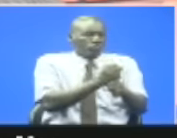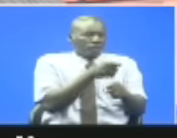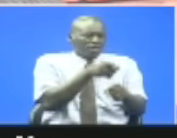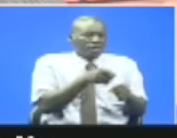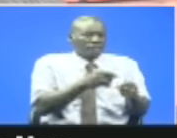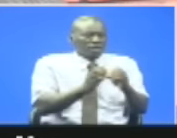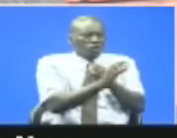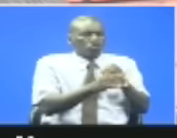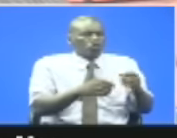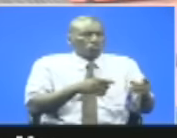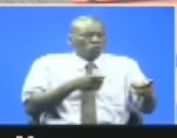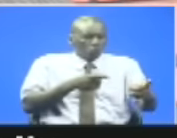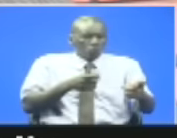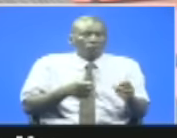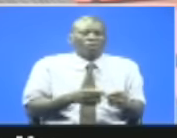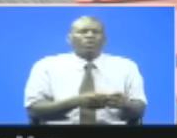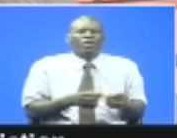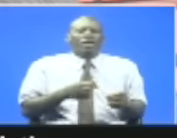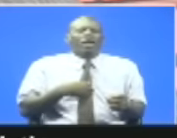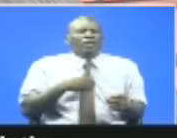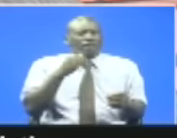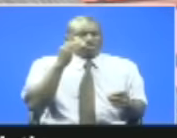war. I would think that